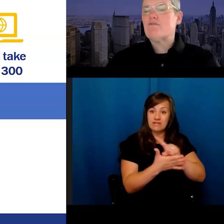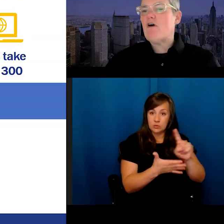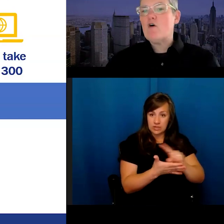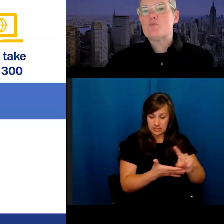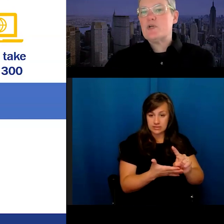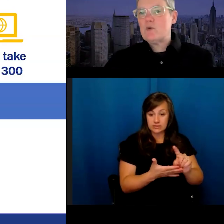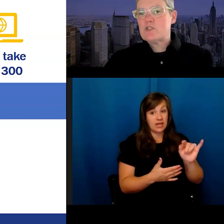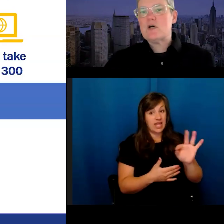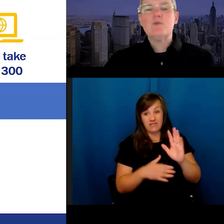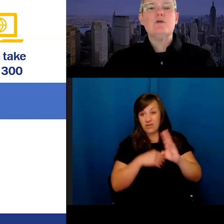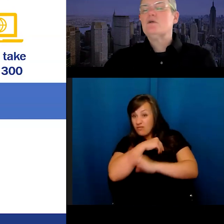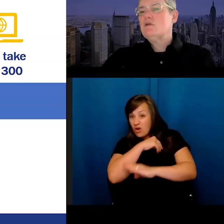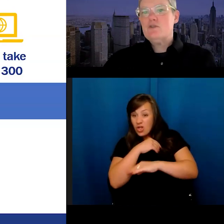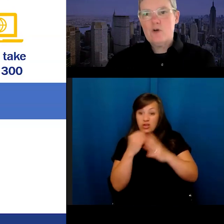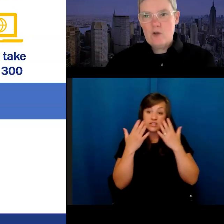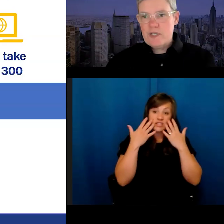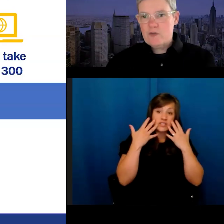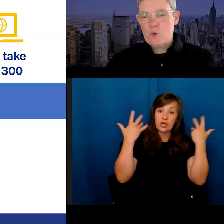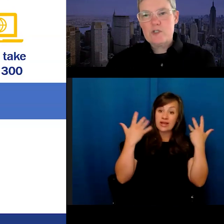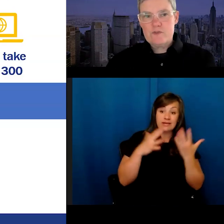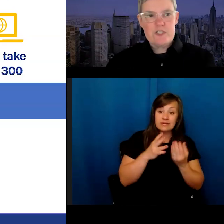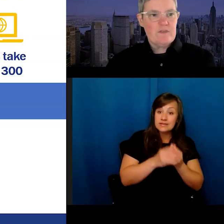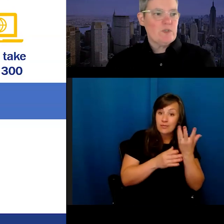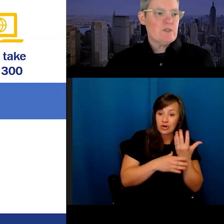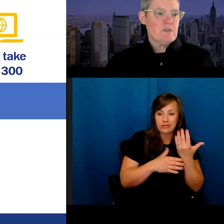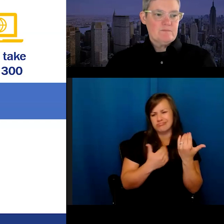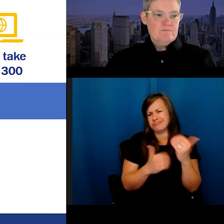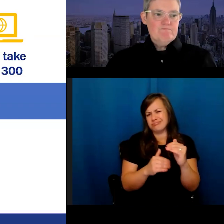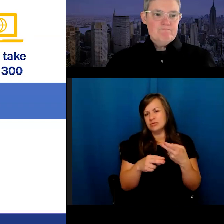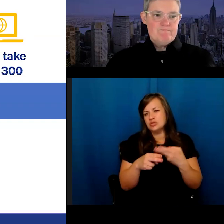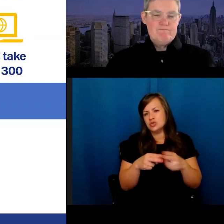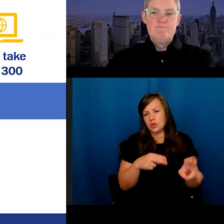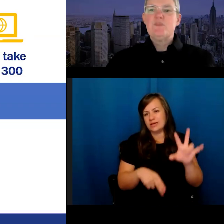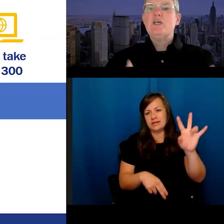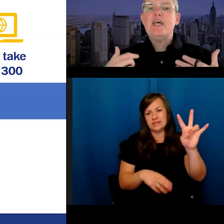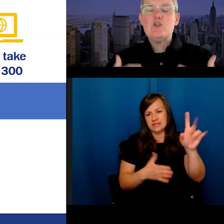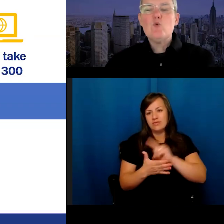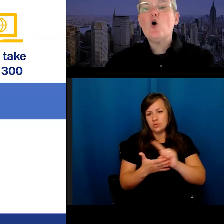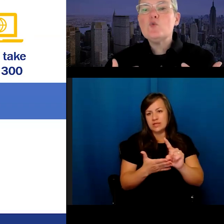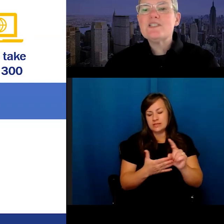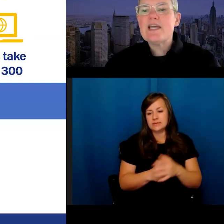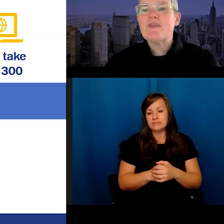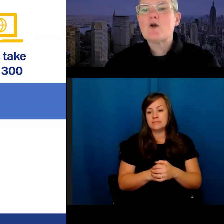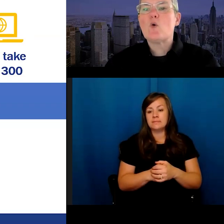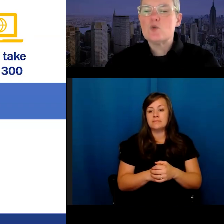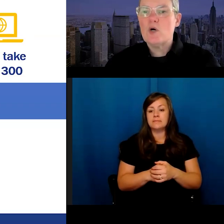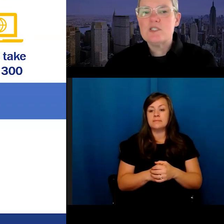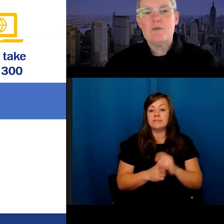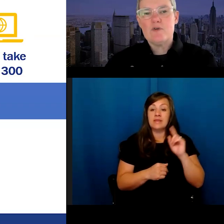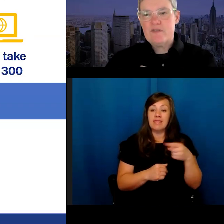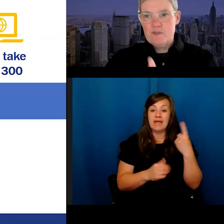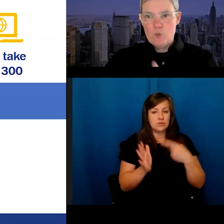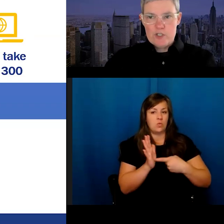you take it fall, spring, or summer, you're only in the course for 7 weeks. And you only take that course